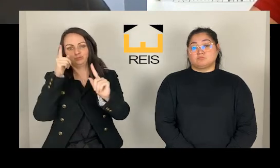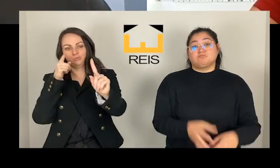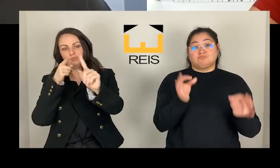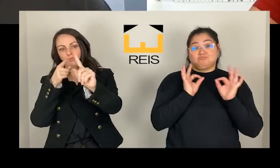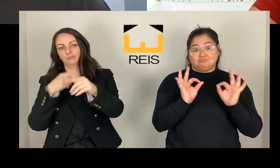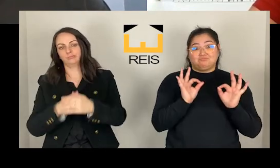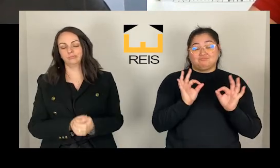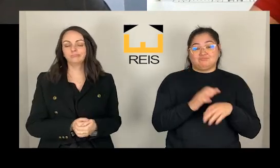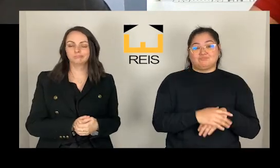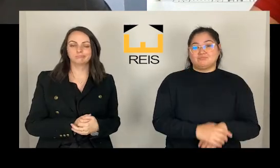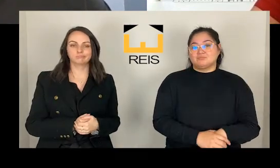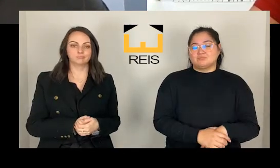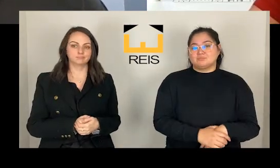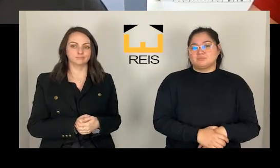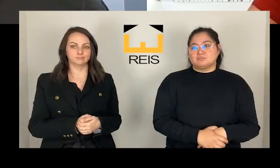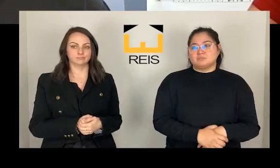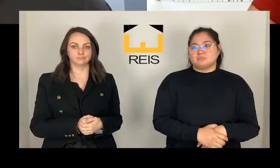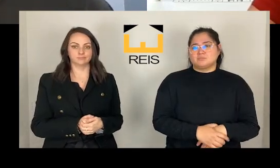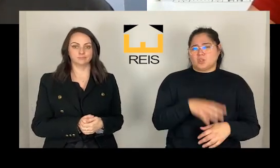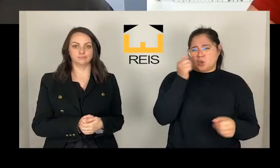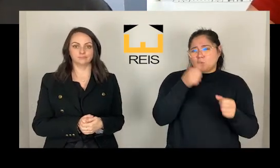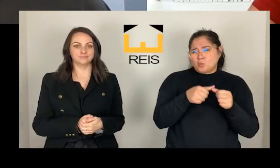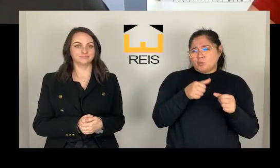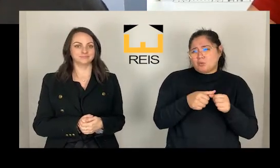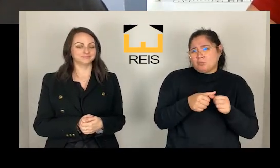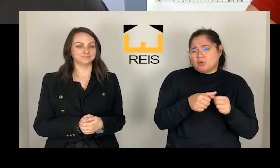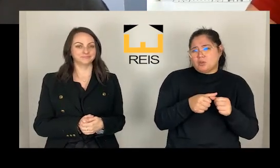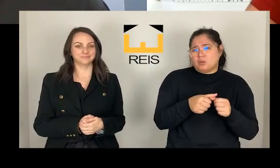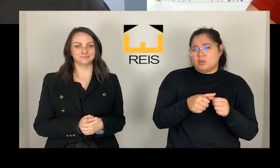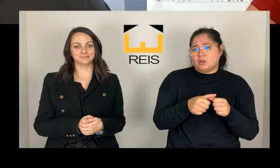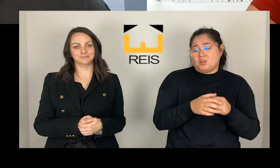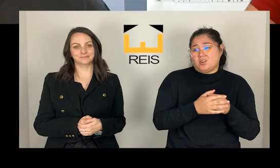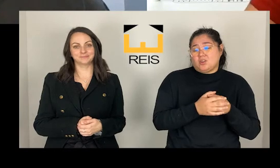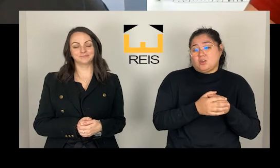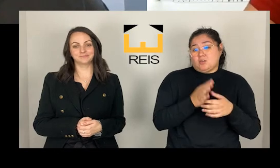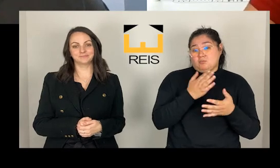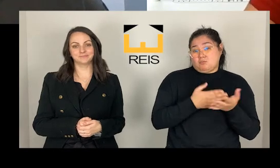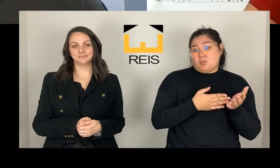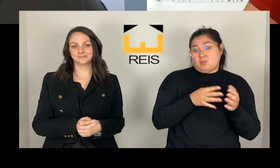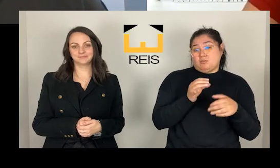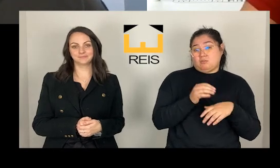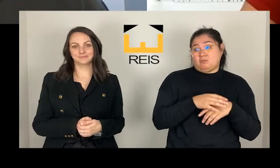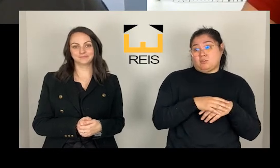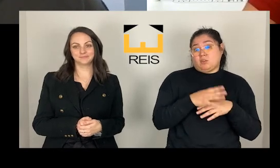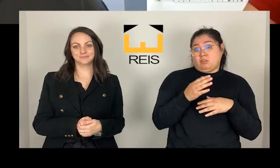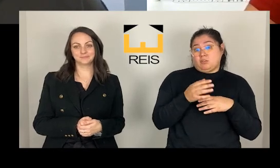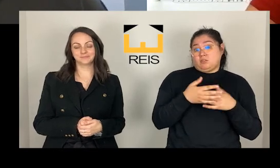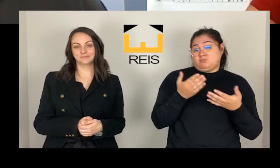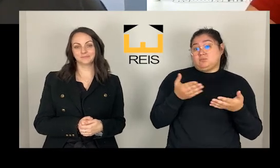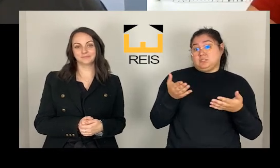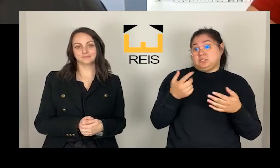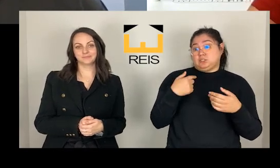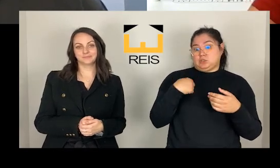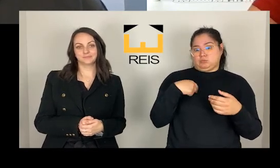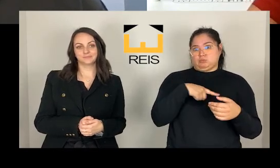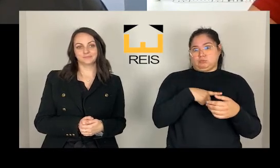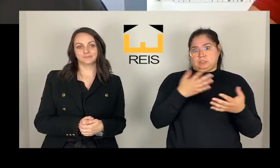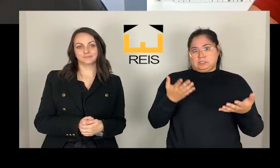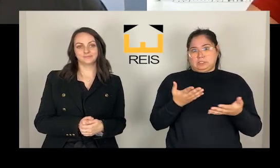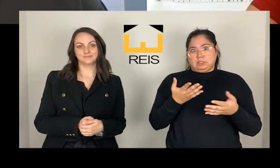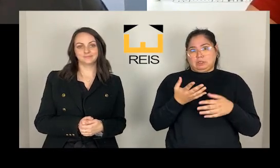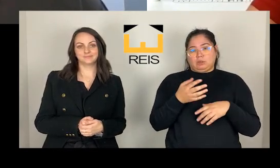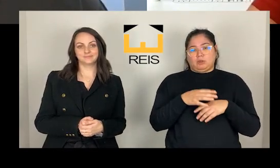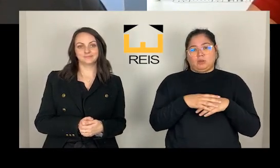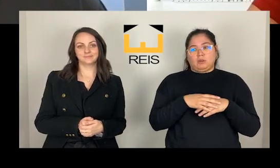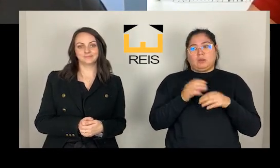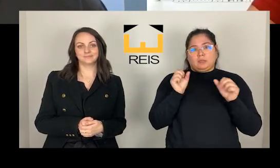Excellent. Excellent. And remember always, guys, that part of the things that we can do as realtors is help you negotiate